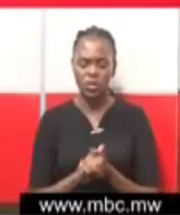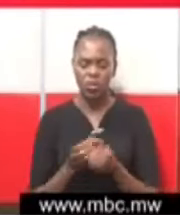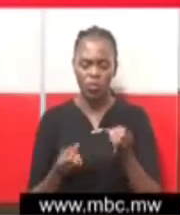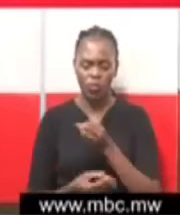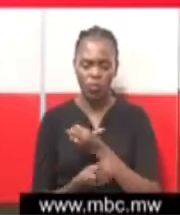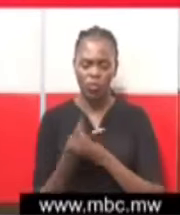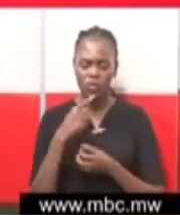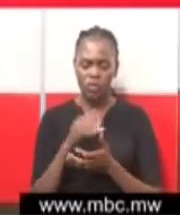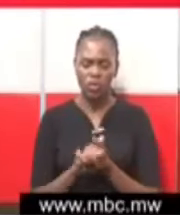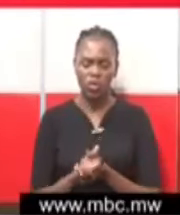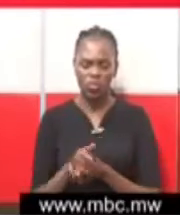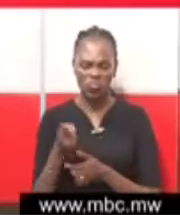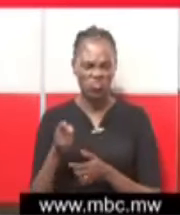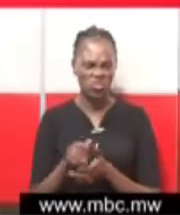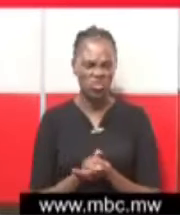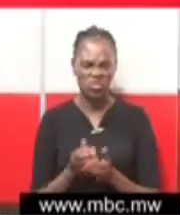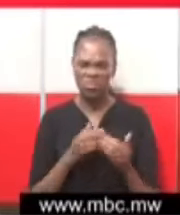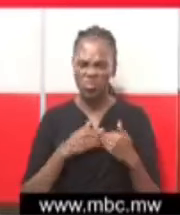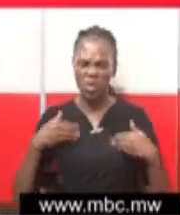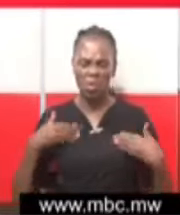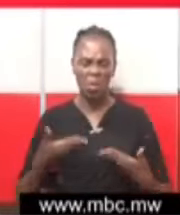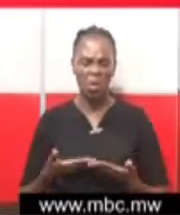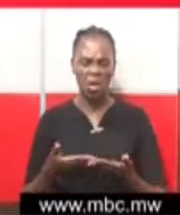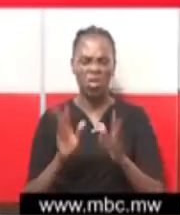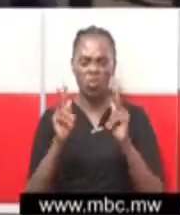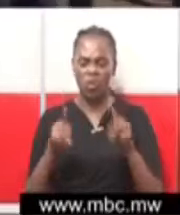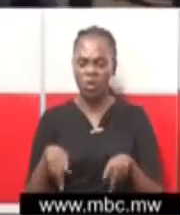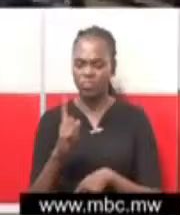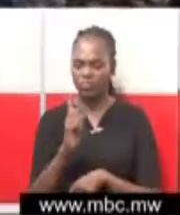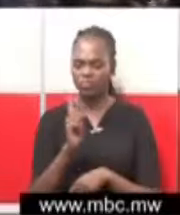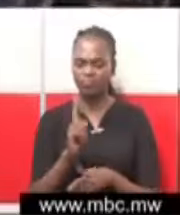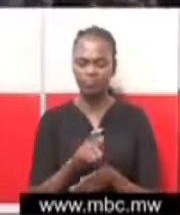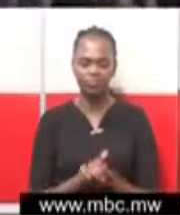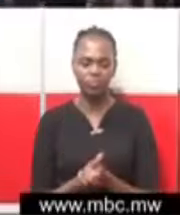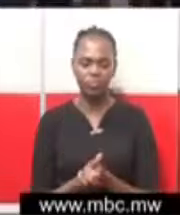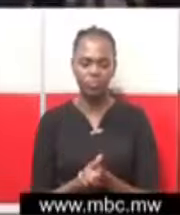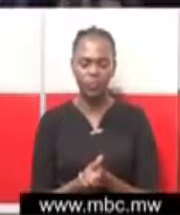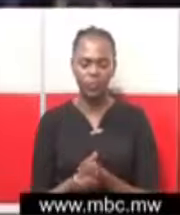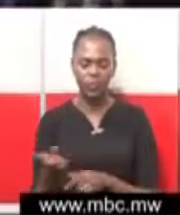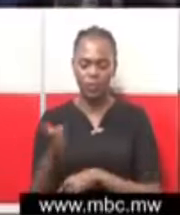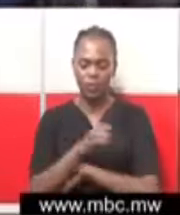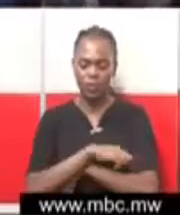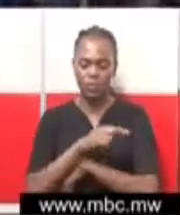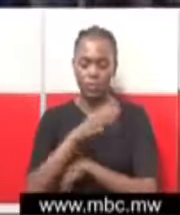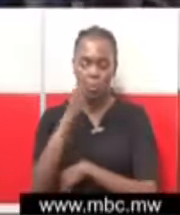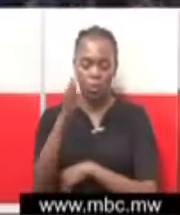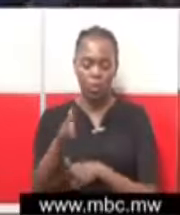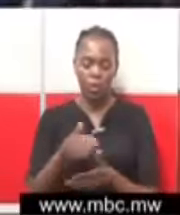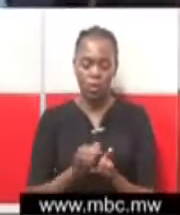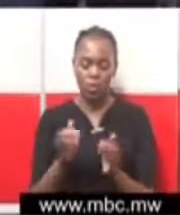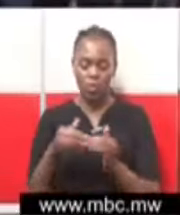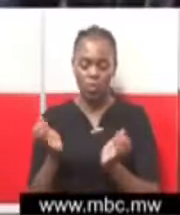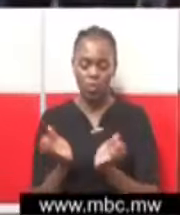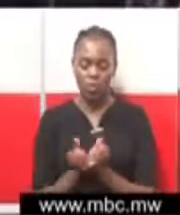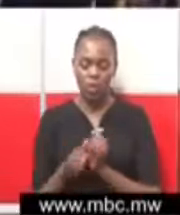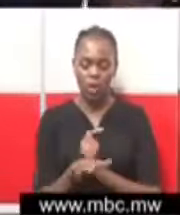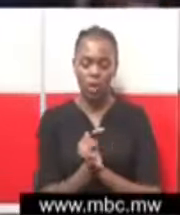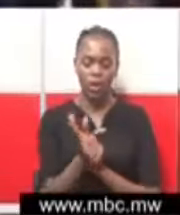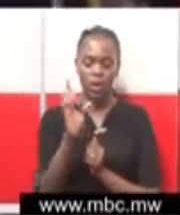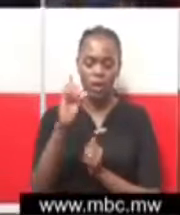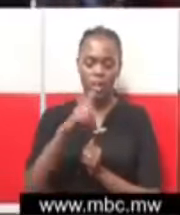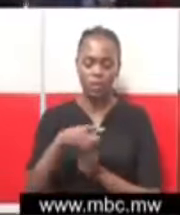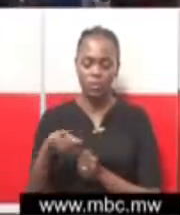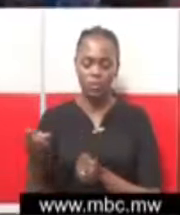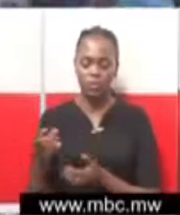say is undemocratic. We have a report. In a few days' time, Opposition Democratic Progressive Party,